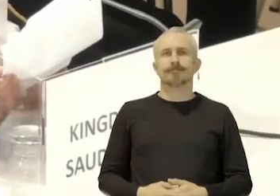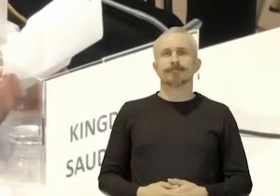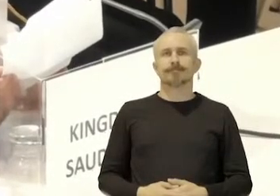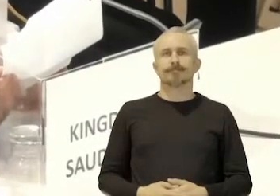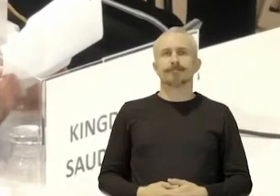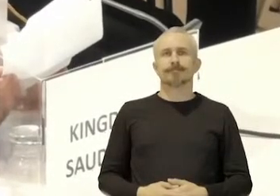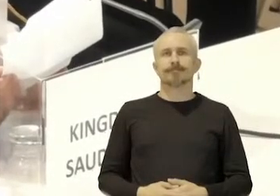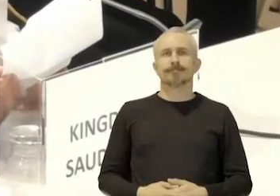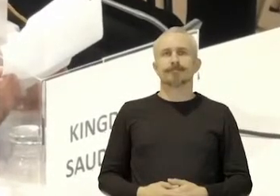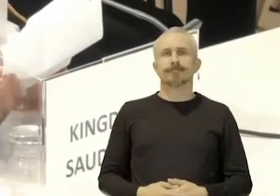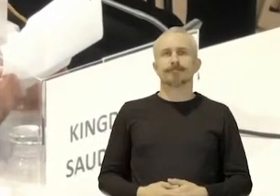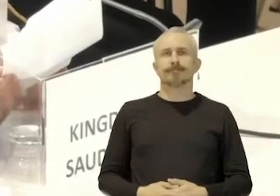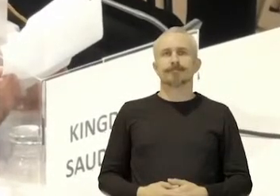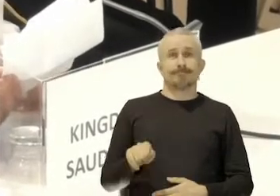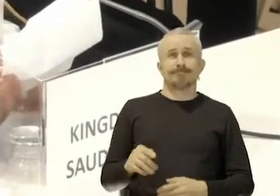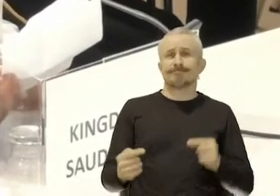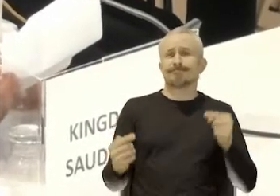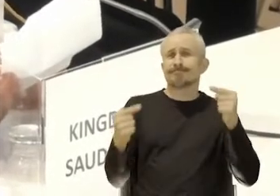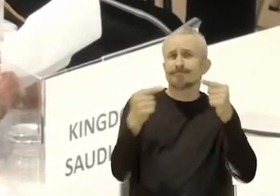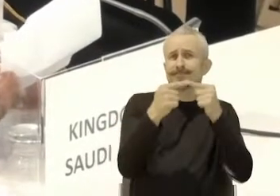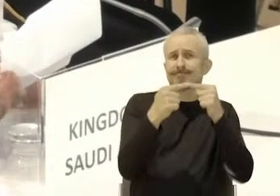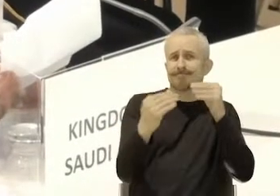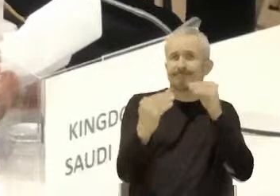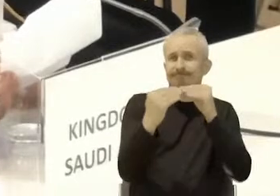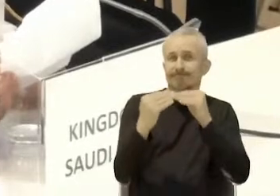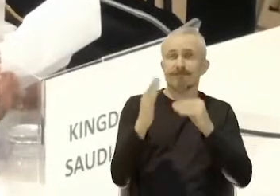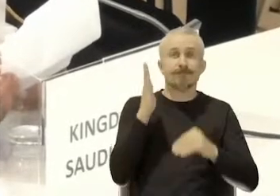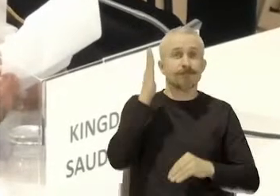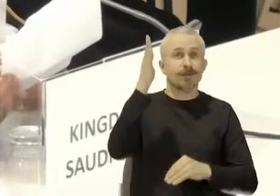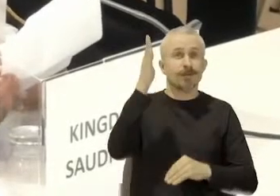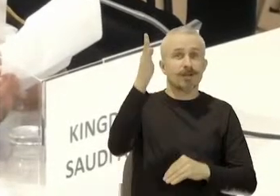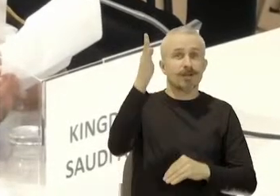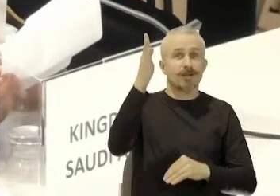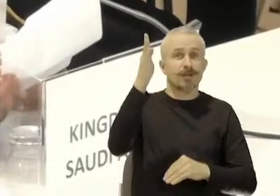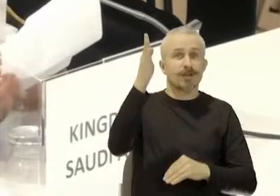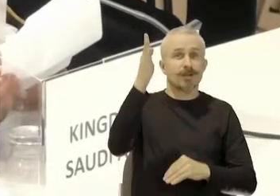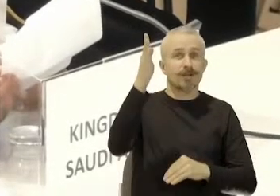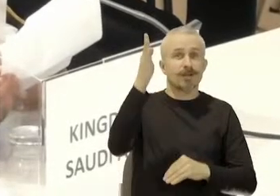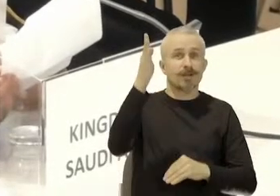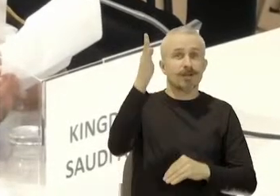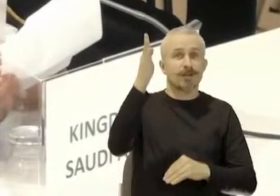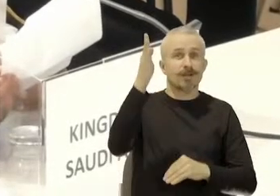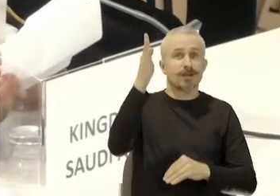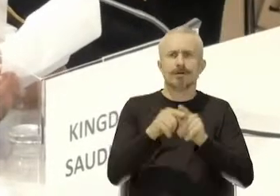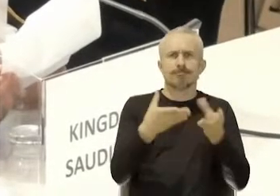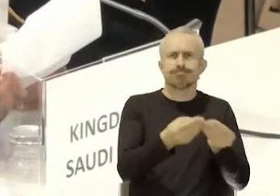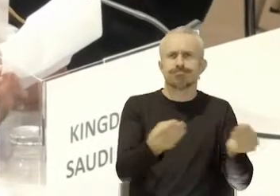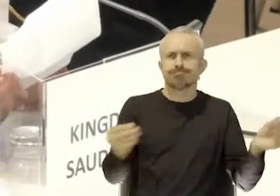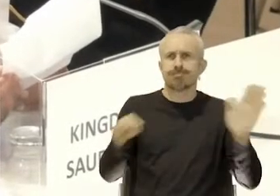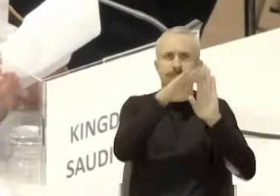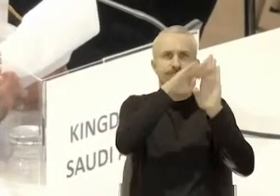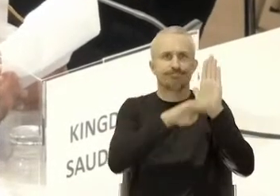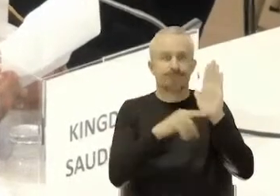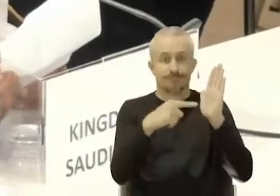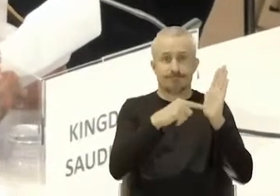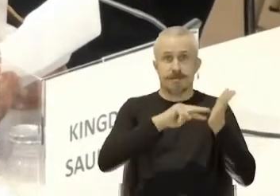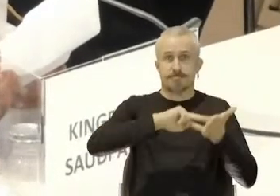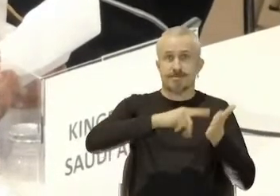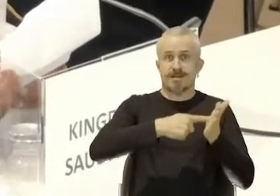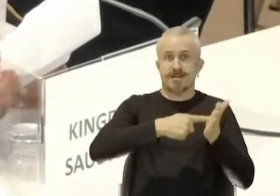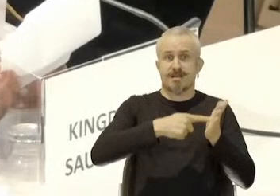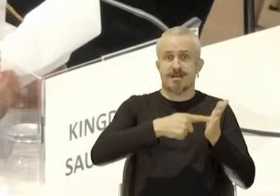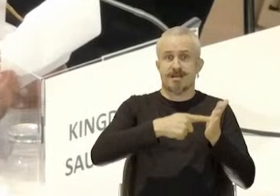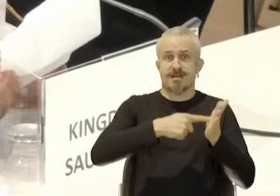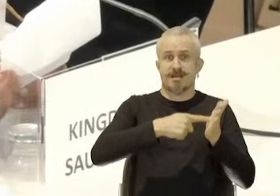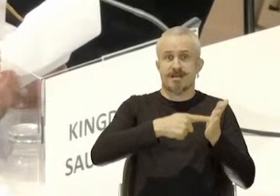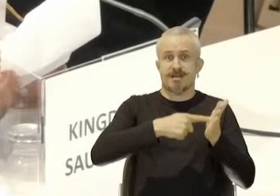prepared and to meet the challenges of the future. For this reason, we've implemented a host of programs. Actually,